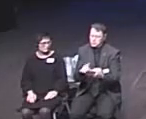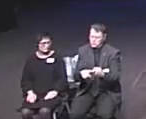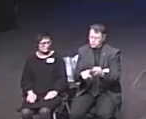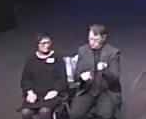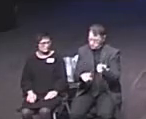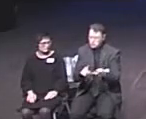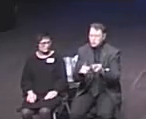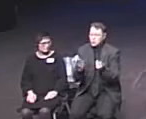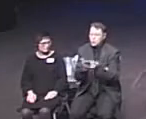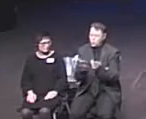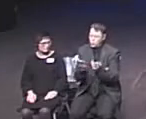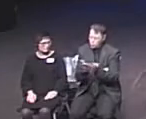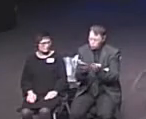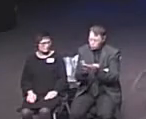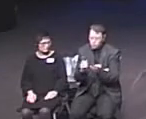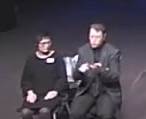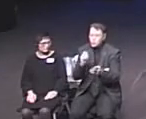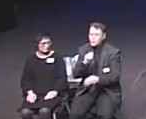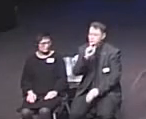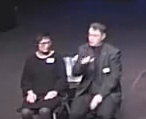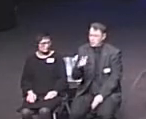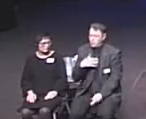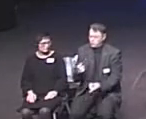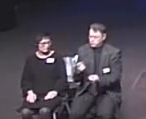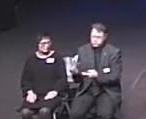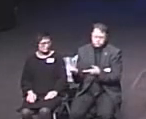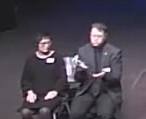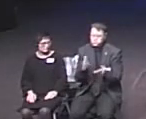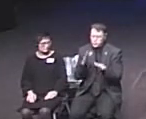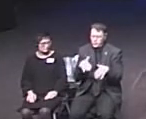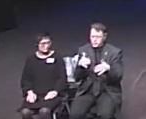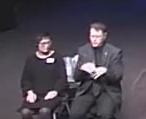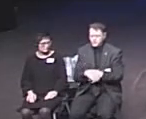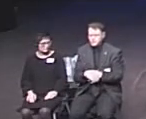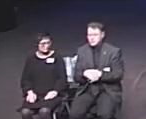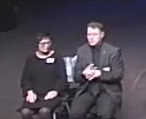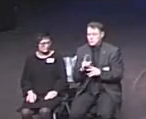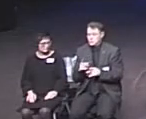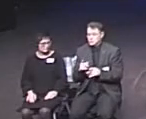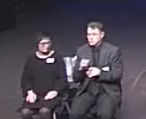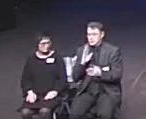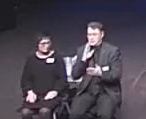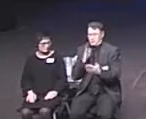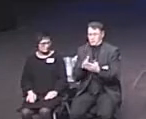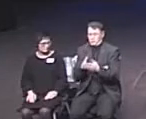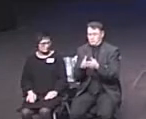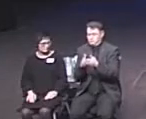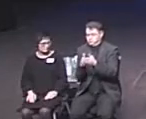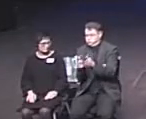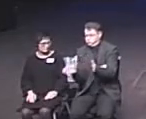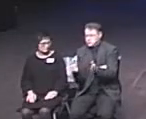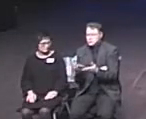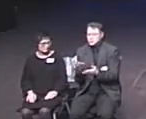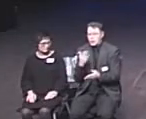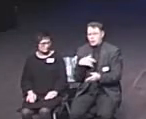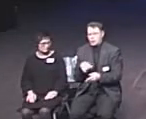schools, and teachers. Yeah, and except that, we also have extended target groups, because, of course, we